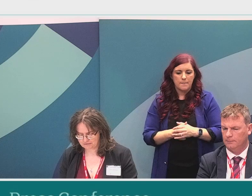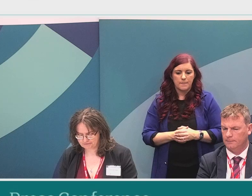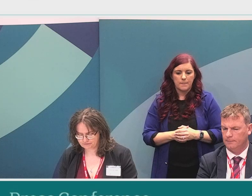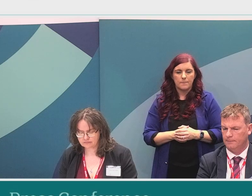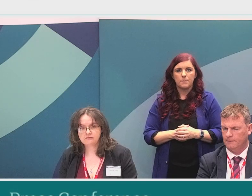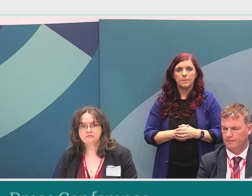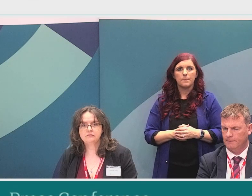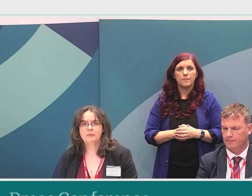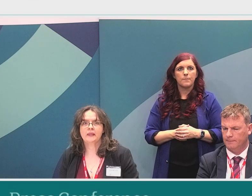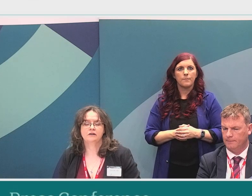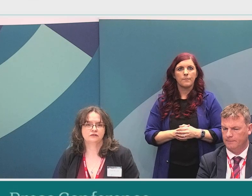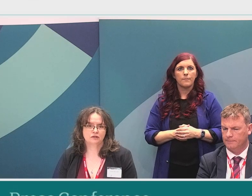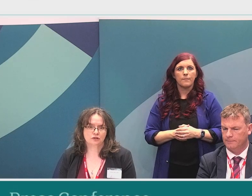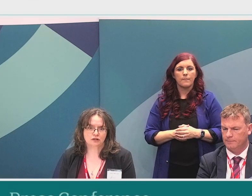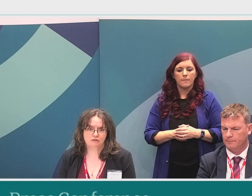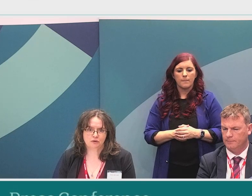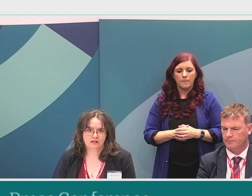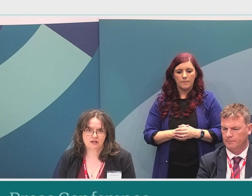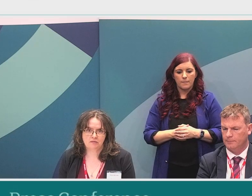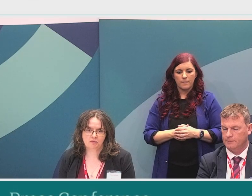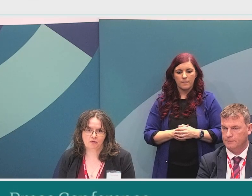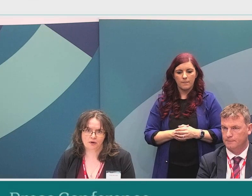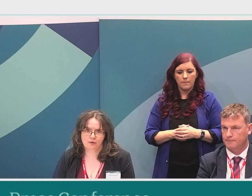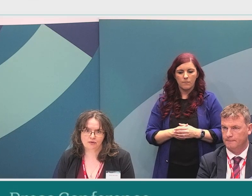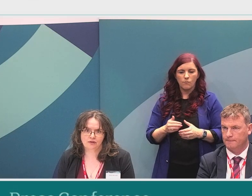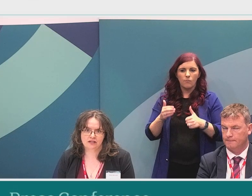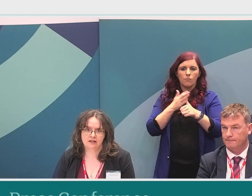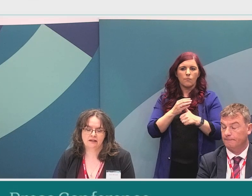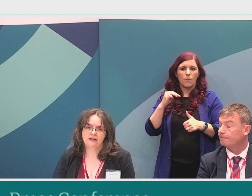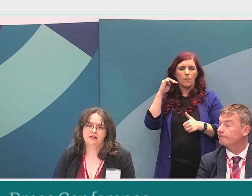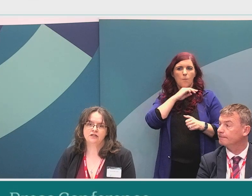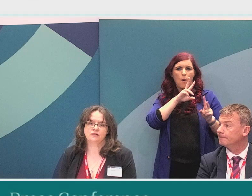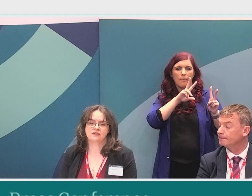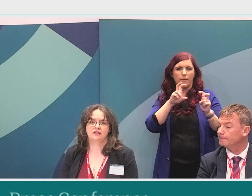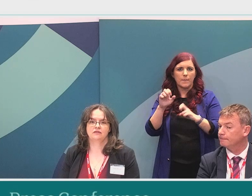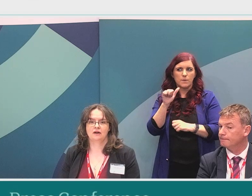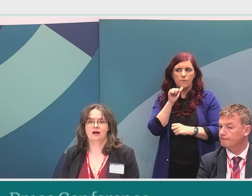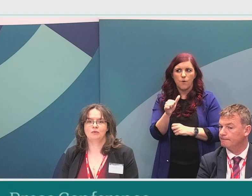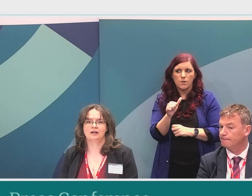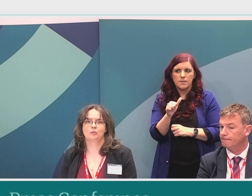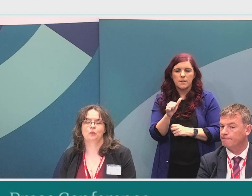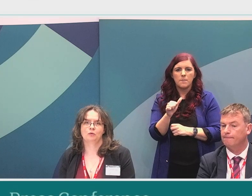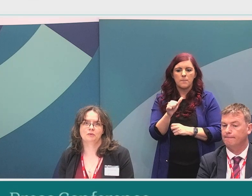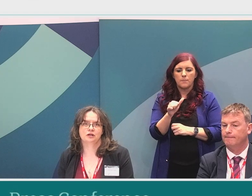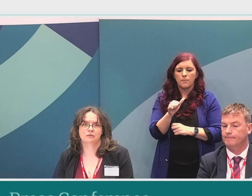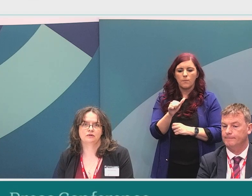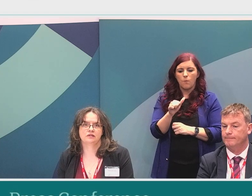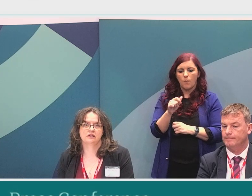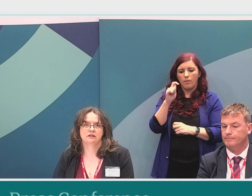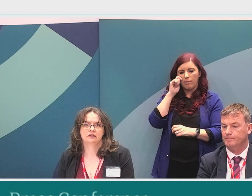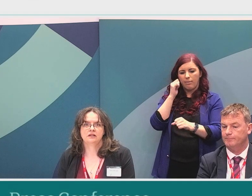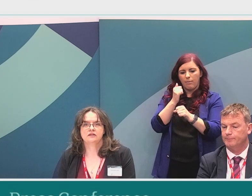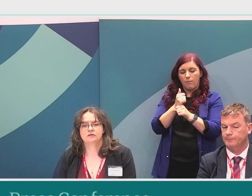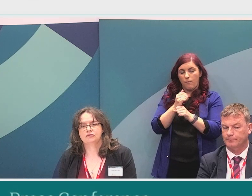terminology. I'm just going to touch on a few key themes before I go in through the data, just to kind of outline what we'll be sharing with you